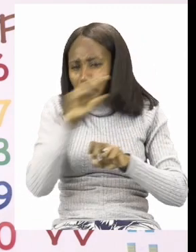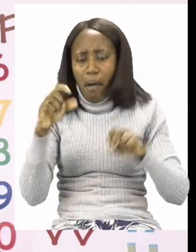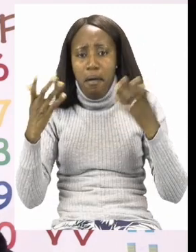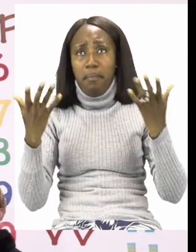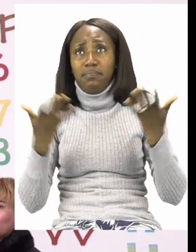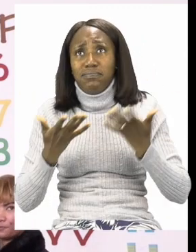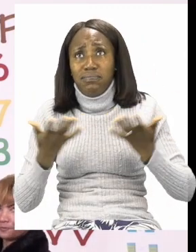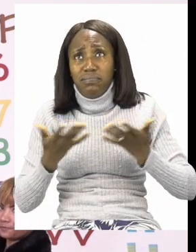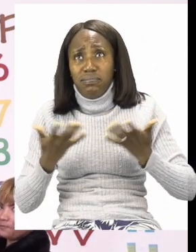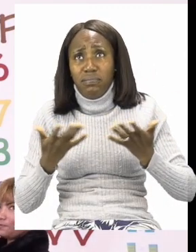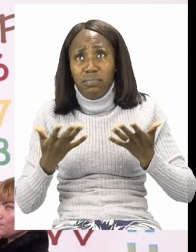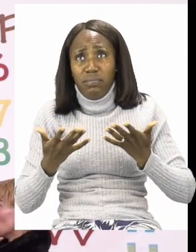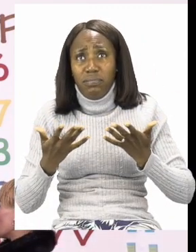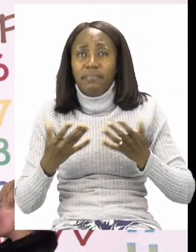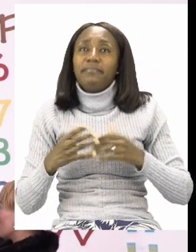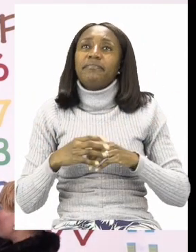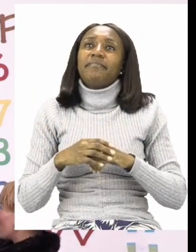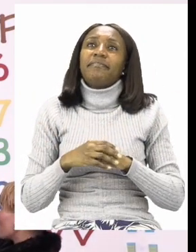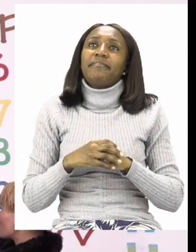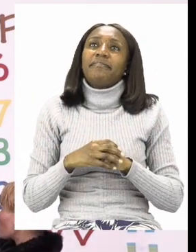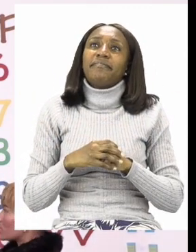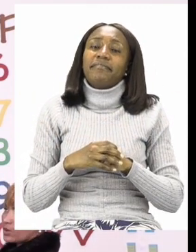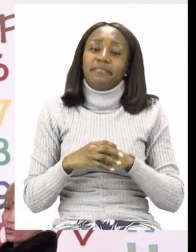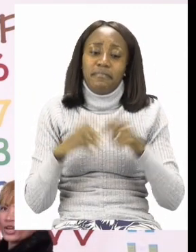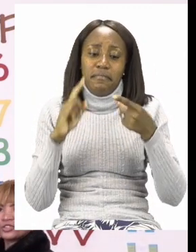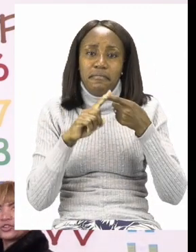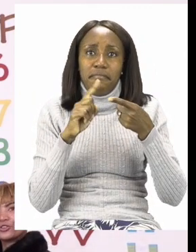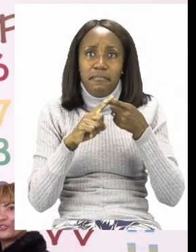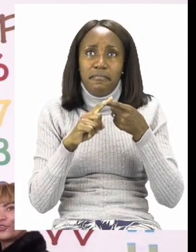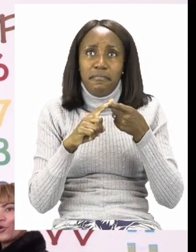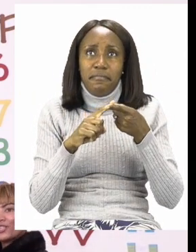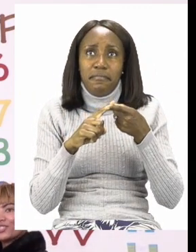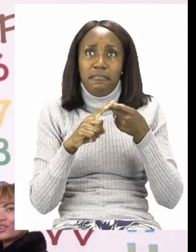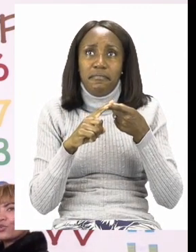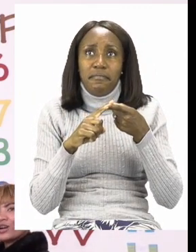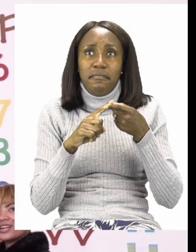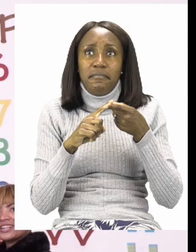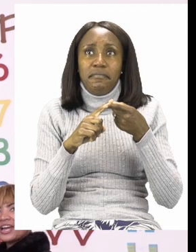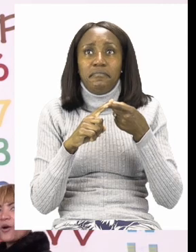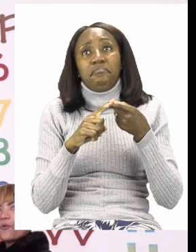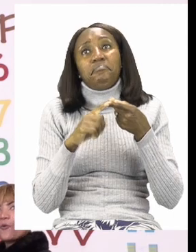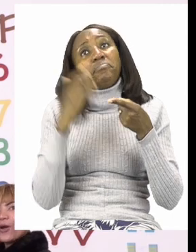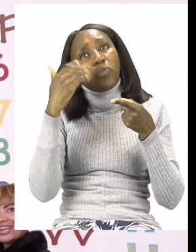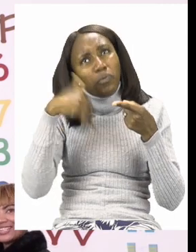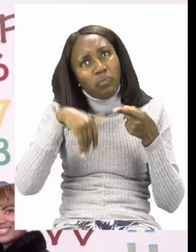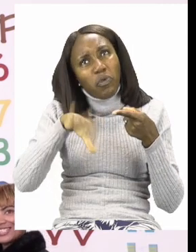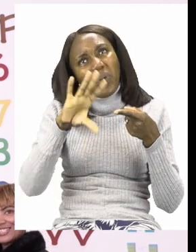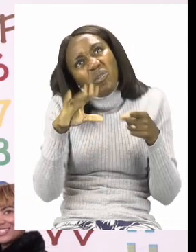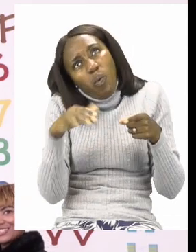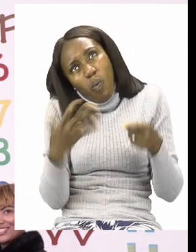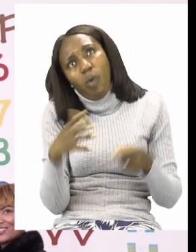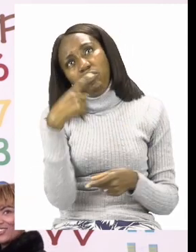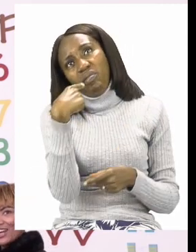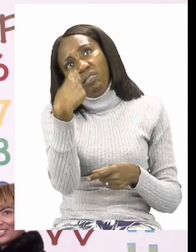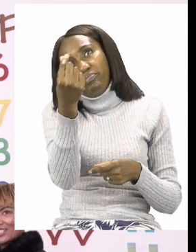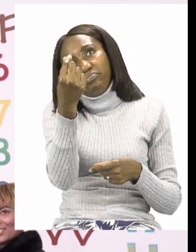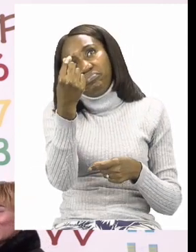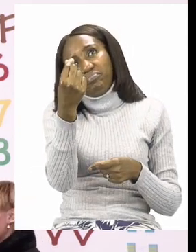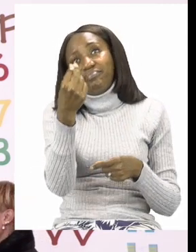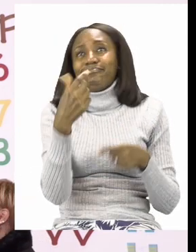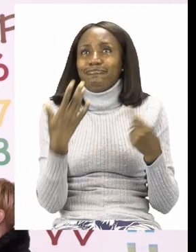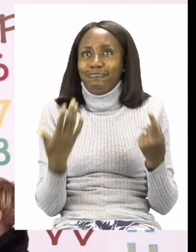our puzzle. The first word we want to look for is the word went.